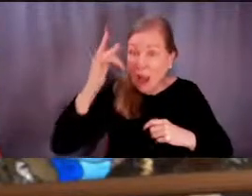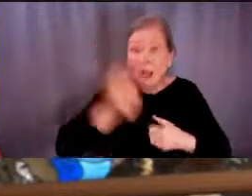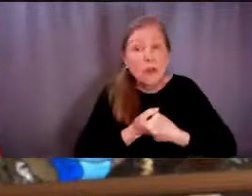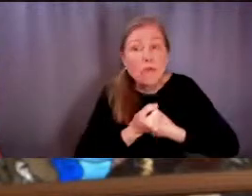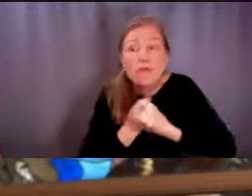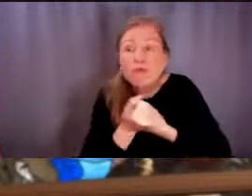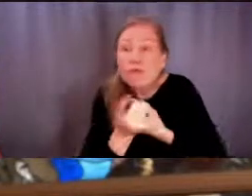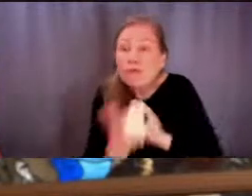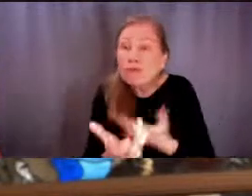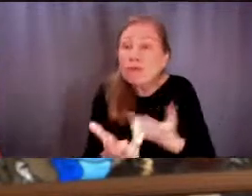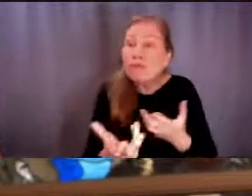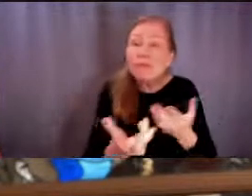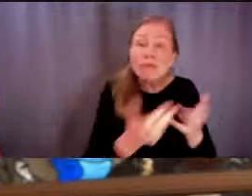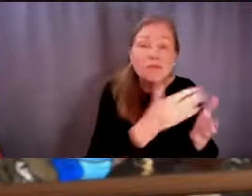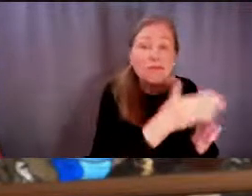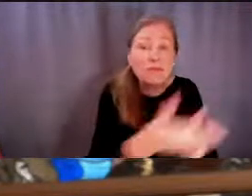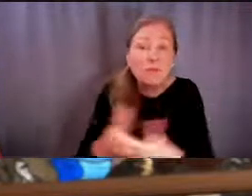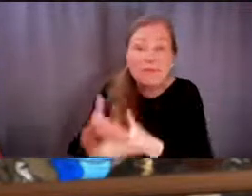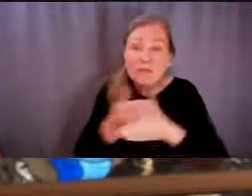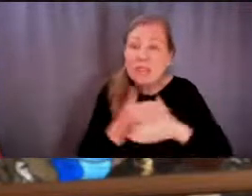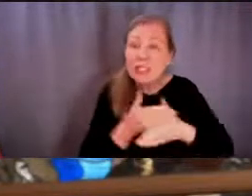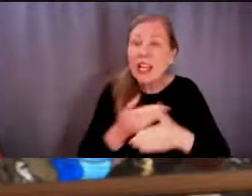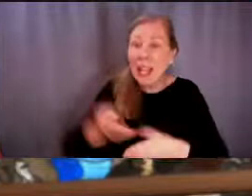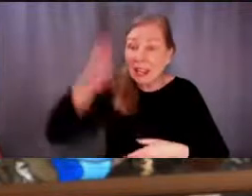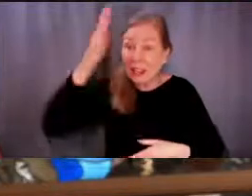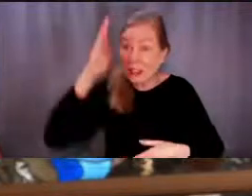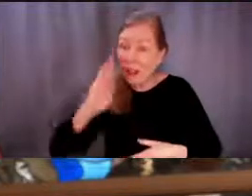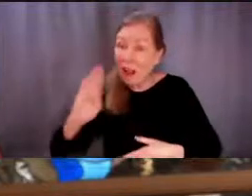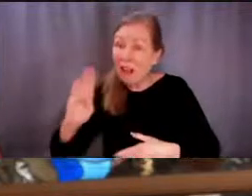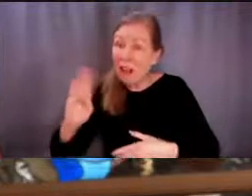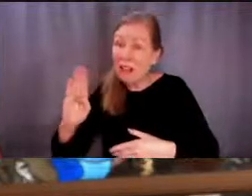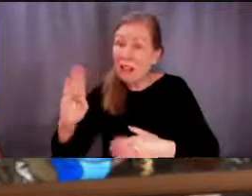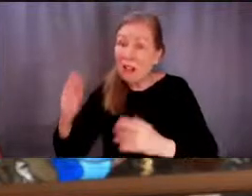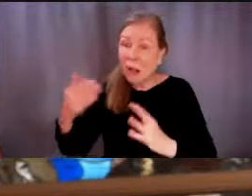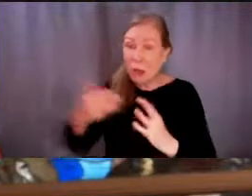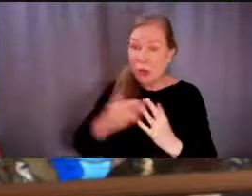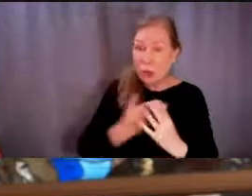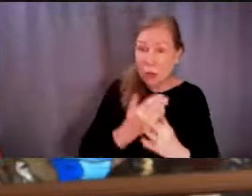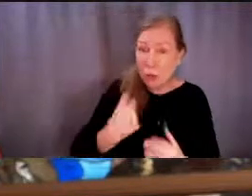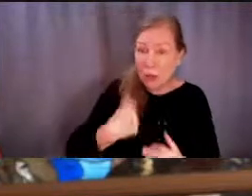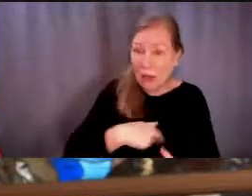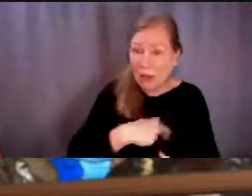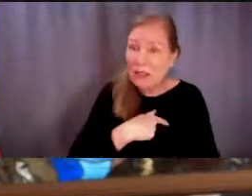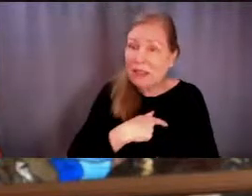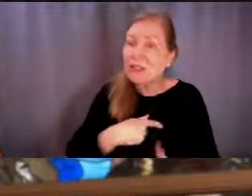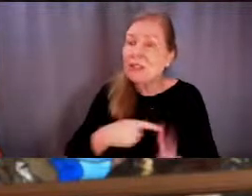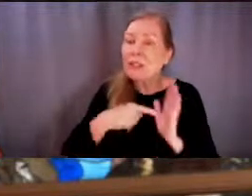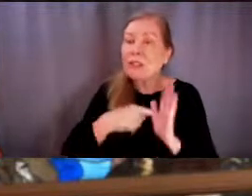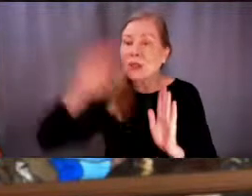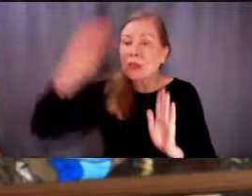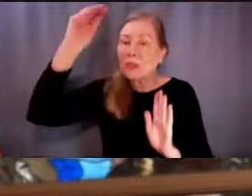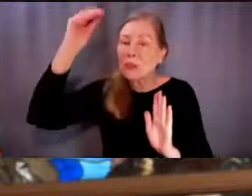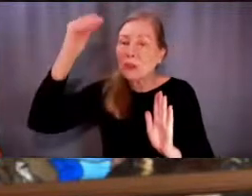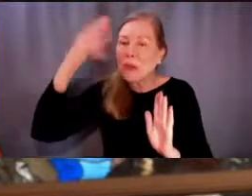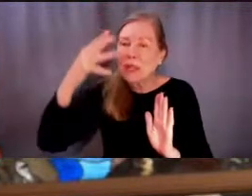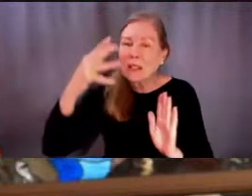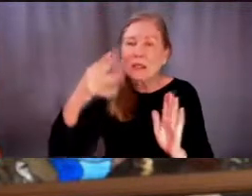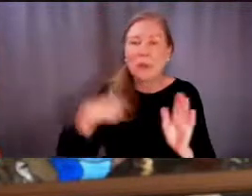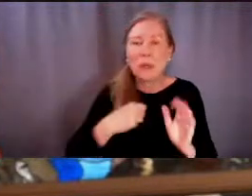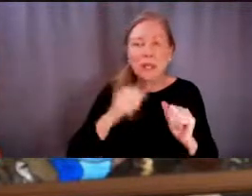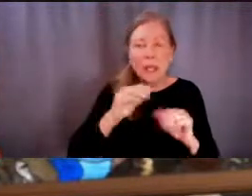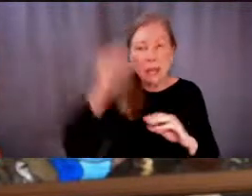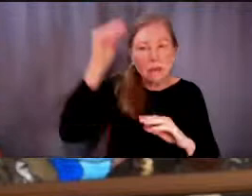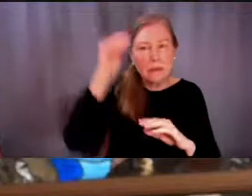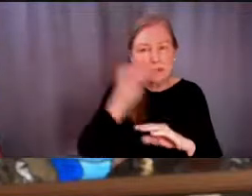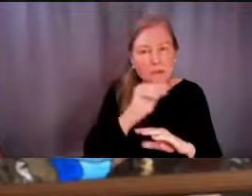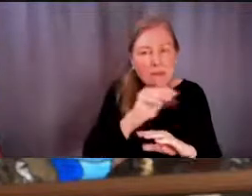meets us and conveys God's grace to us and through us to be a blessing to others. I